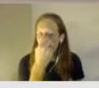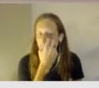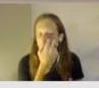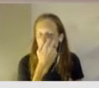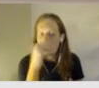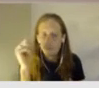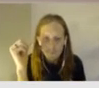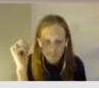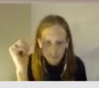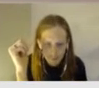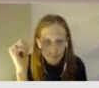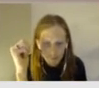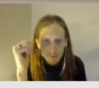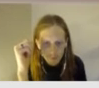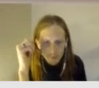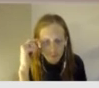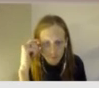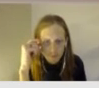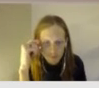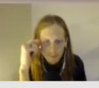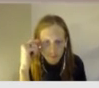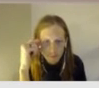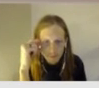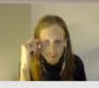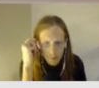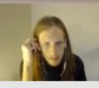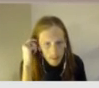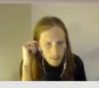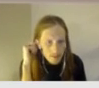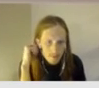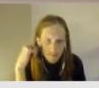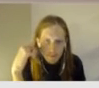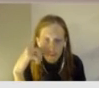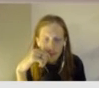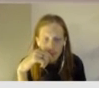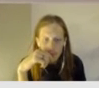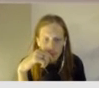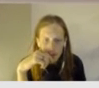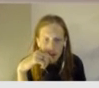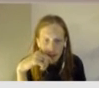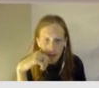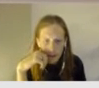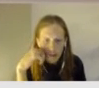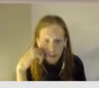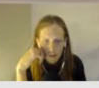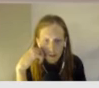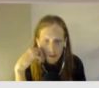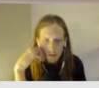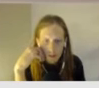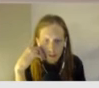new camera for free, because they'll fix autofocus and add additional features too, so you don't have to go out and buy a